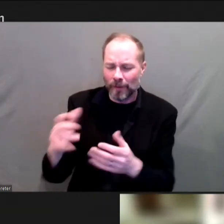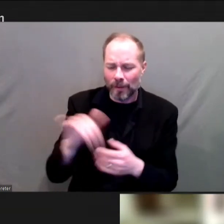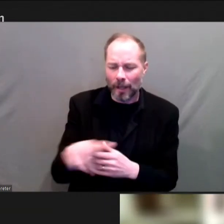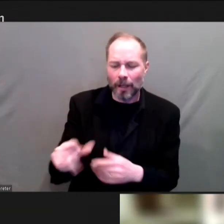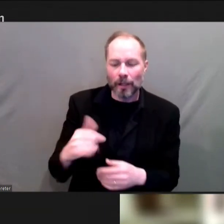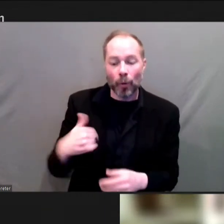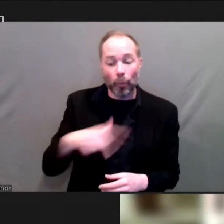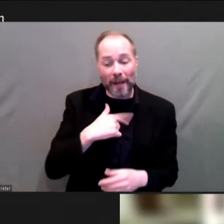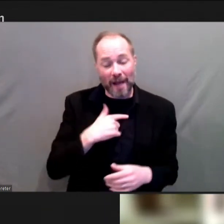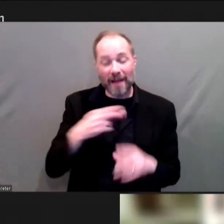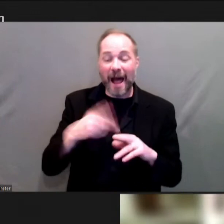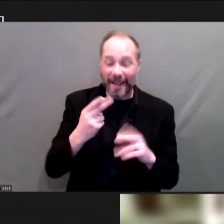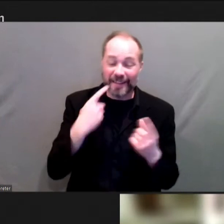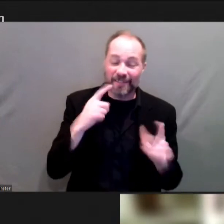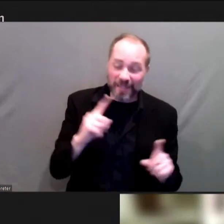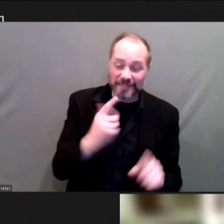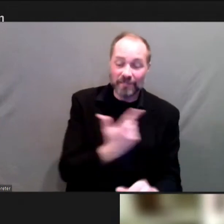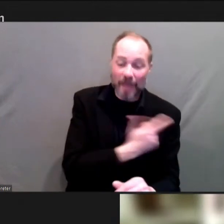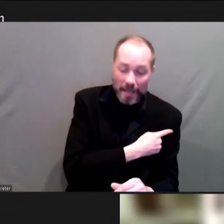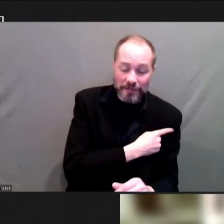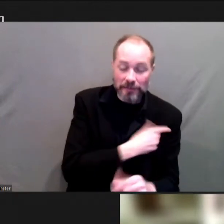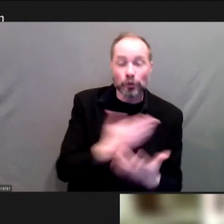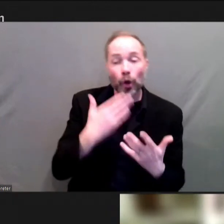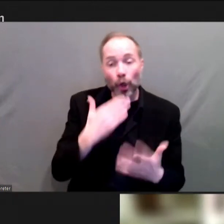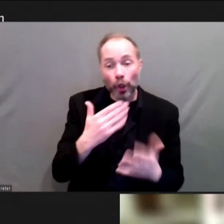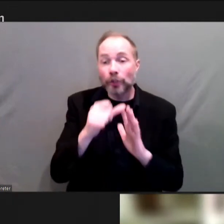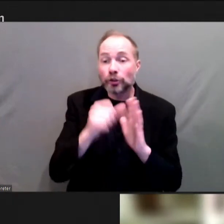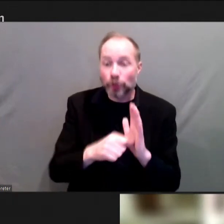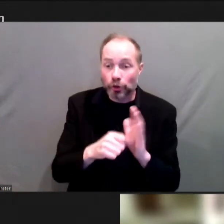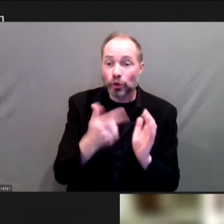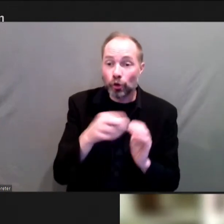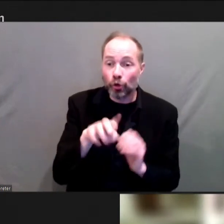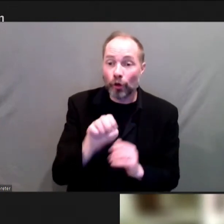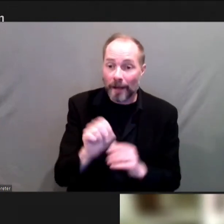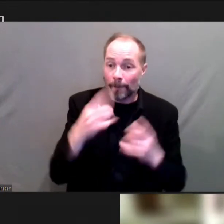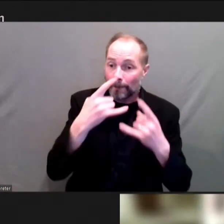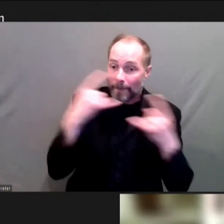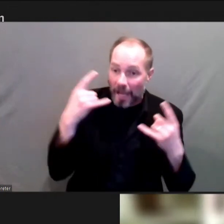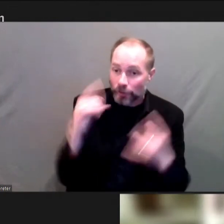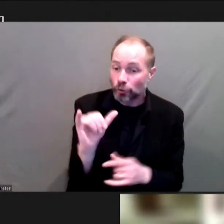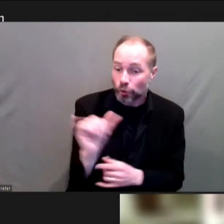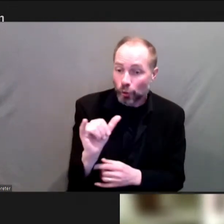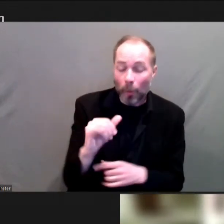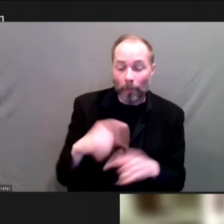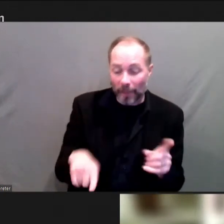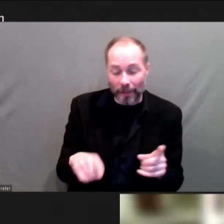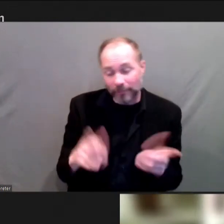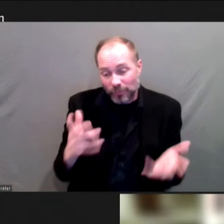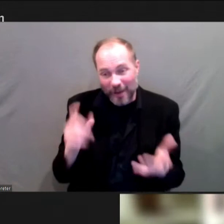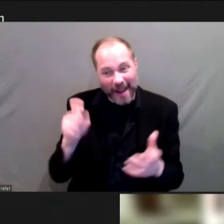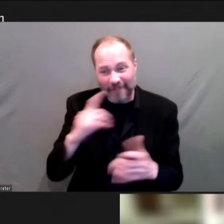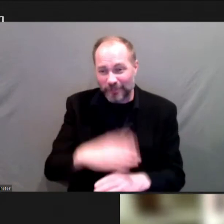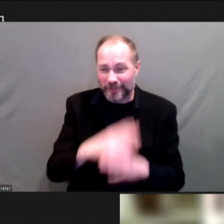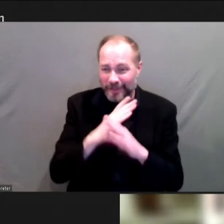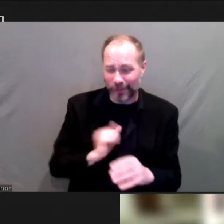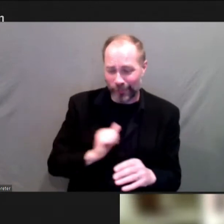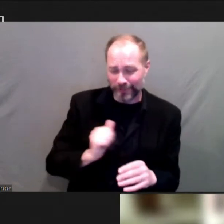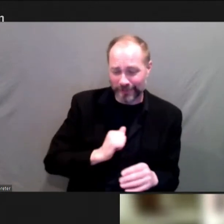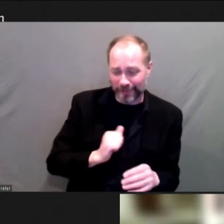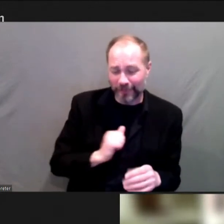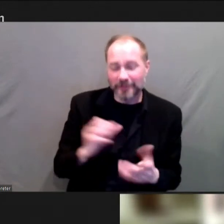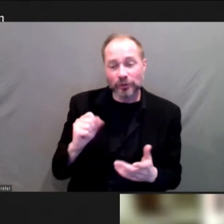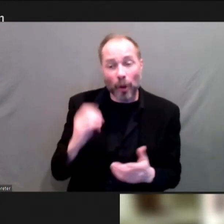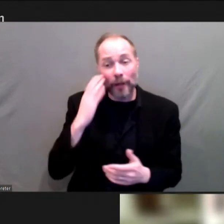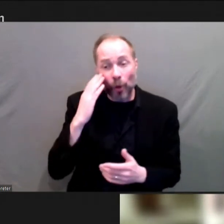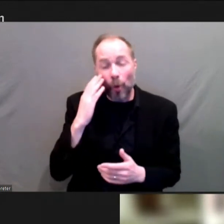effective vaccines, plenty of surgical grade masks for those who want to wear them that we simply didn't have in prior waves. So I know the people of Colorado are up to